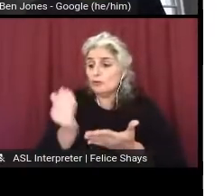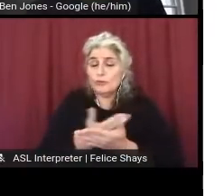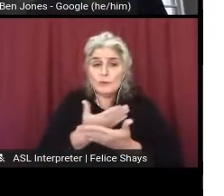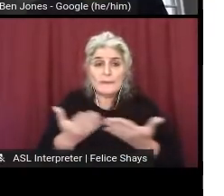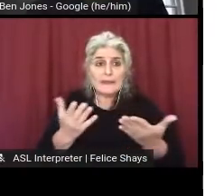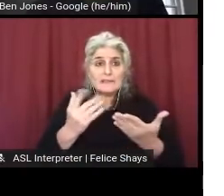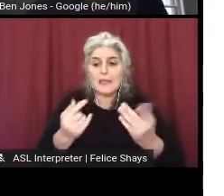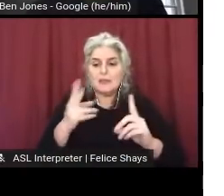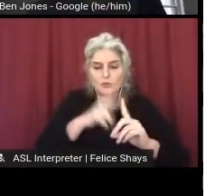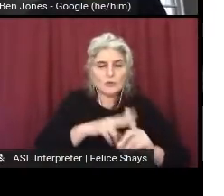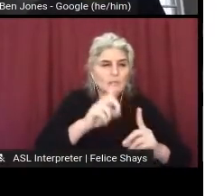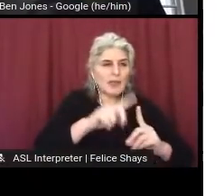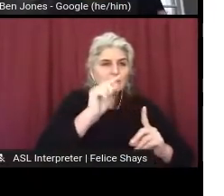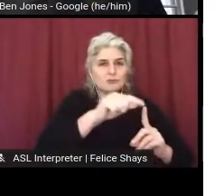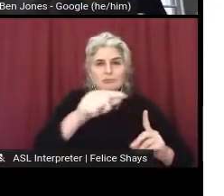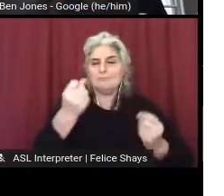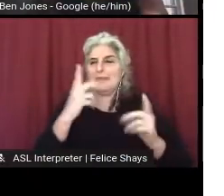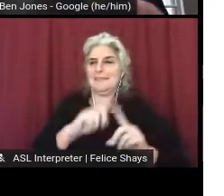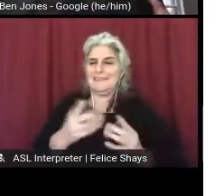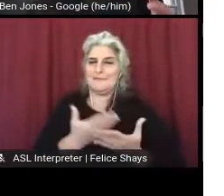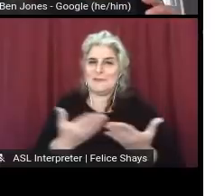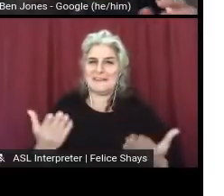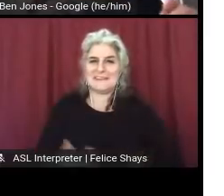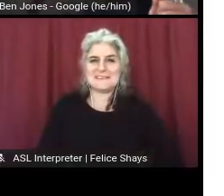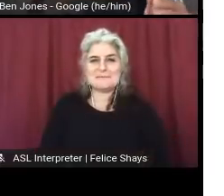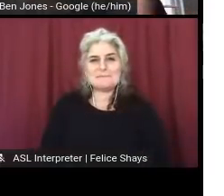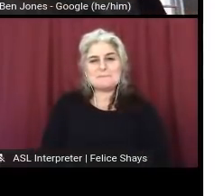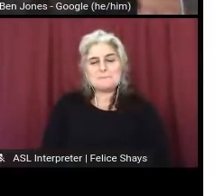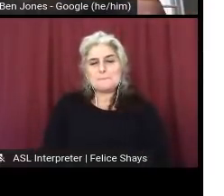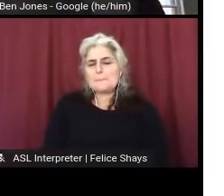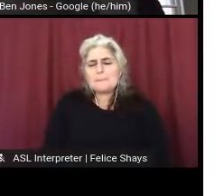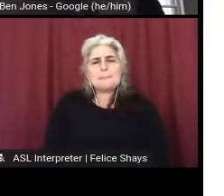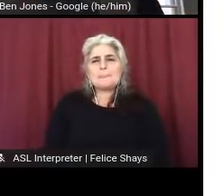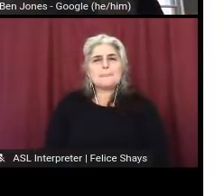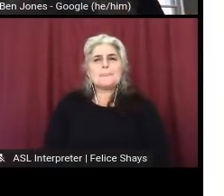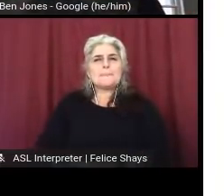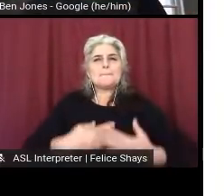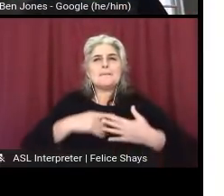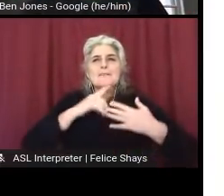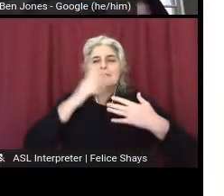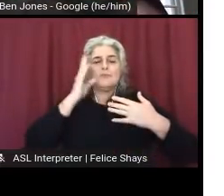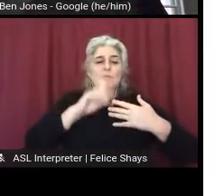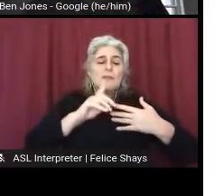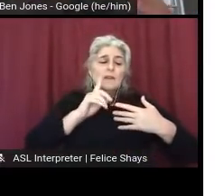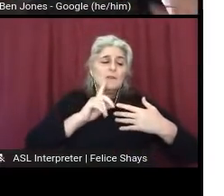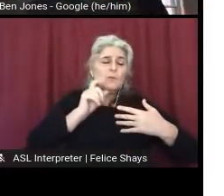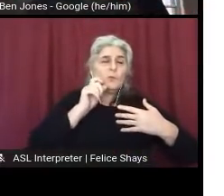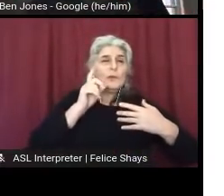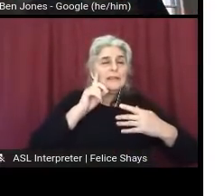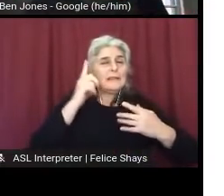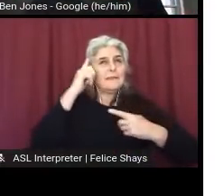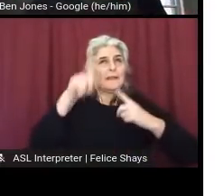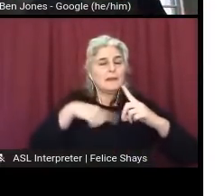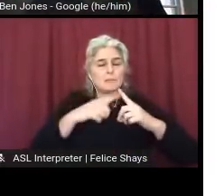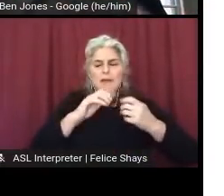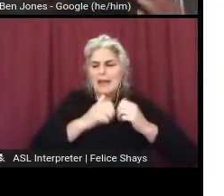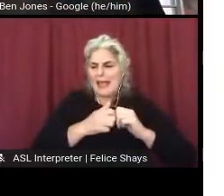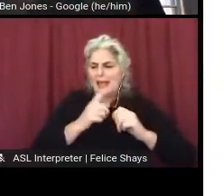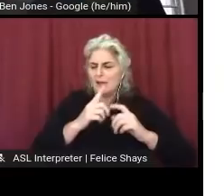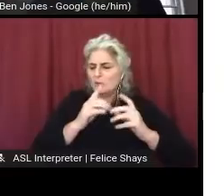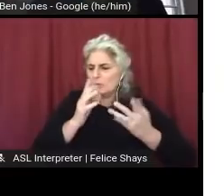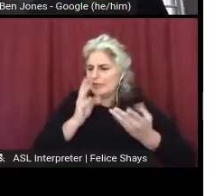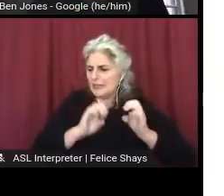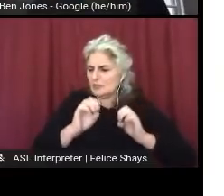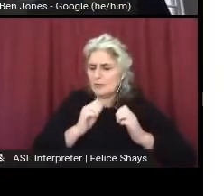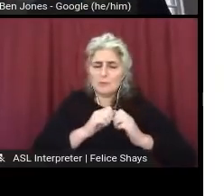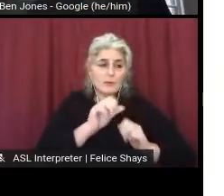be helpful. We don't need to think about experimentation just being A-B messaging, but storytelling style, the